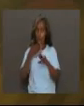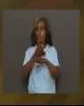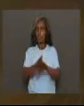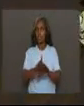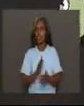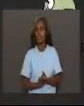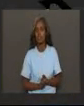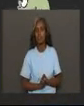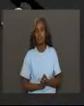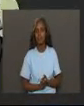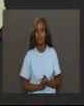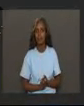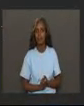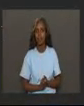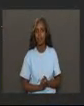minutes.